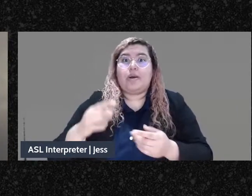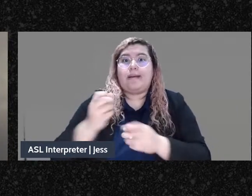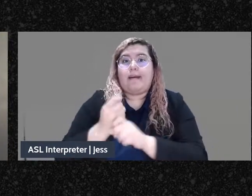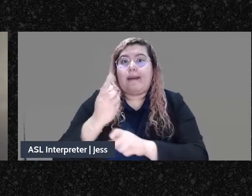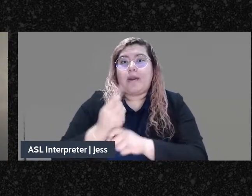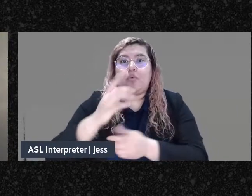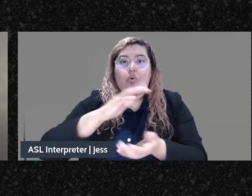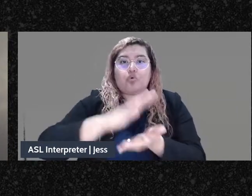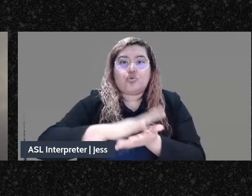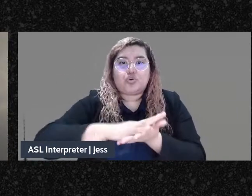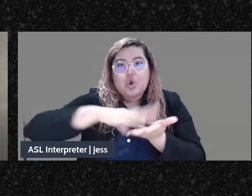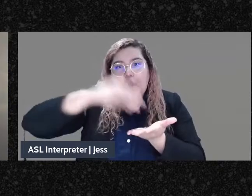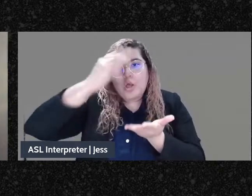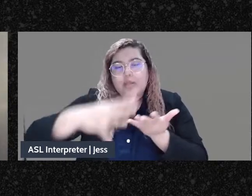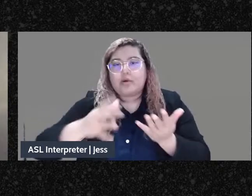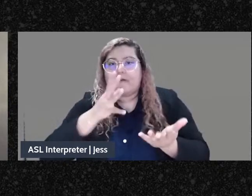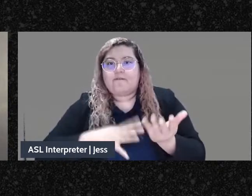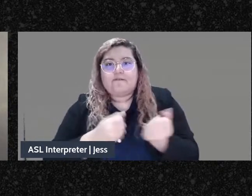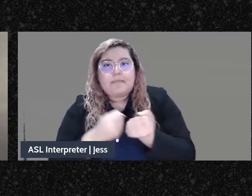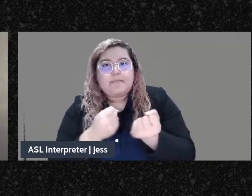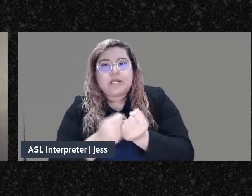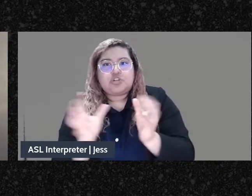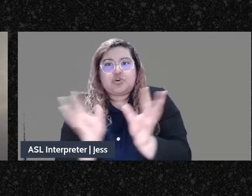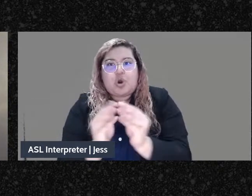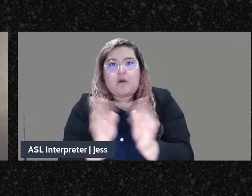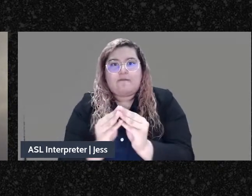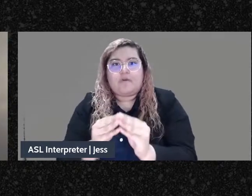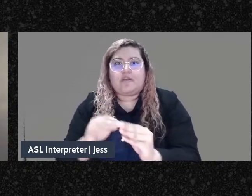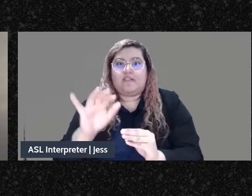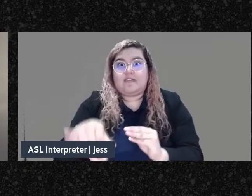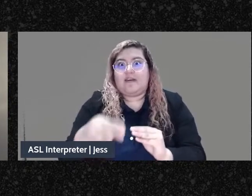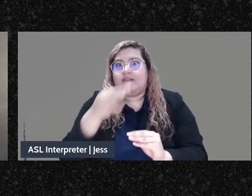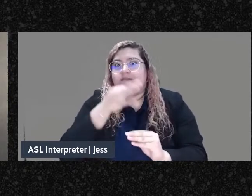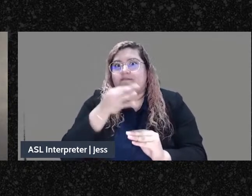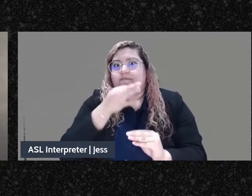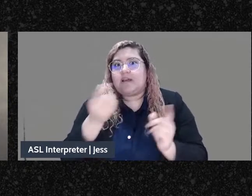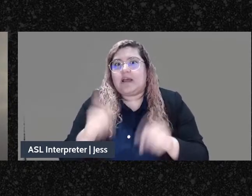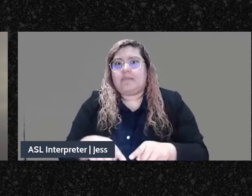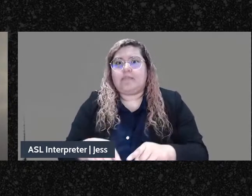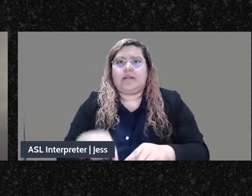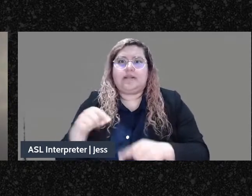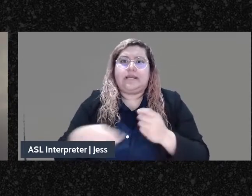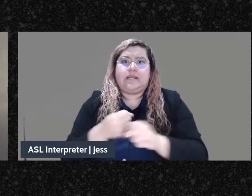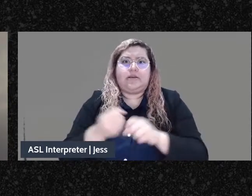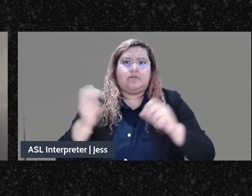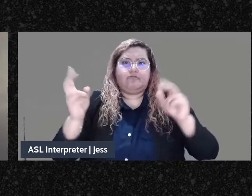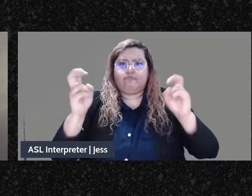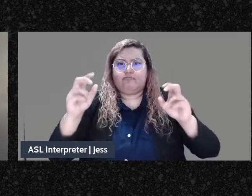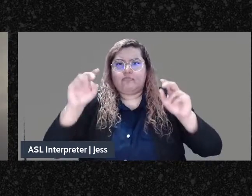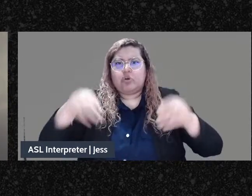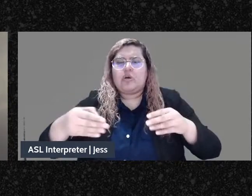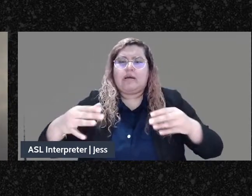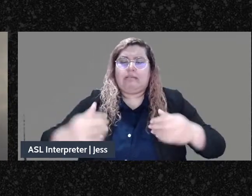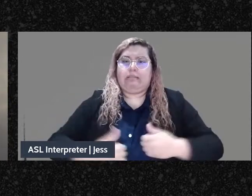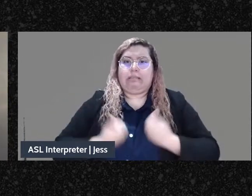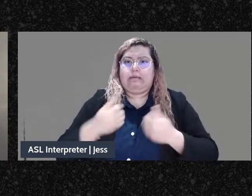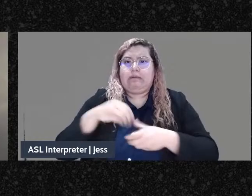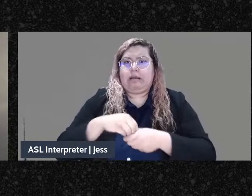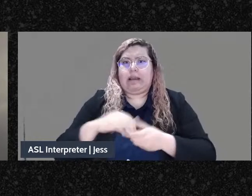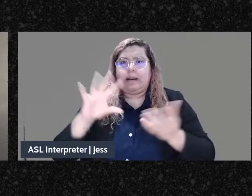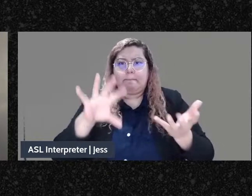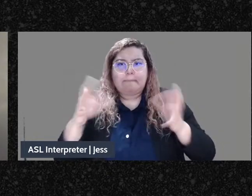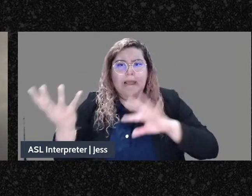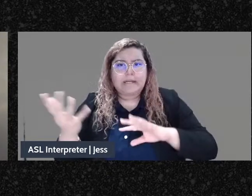currently underway. This year's theme is Living in Madness, Decolonization, Creation, Healing, and we're looking forward to